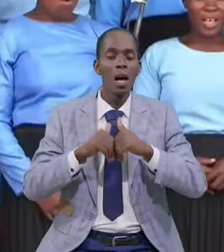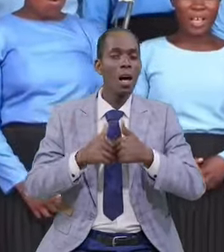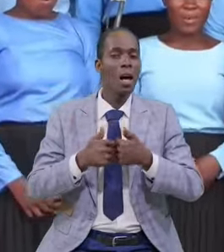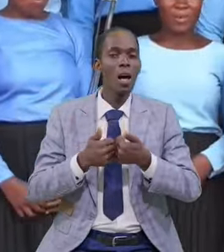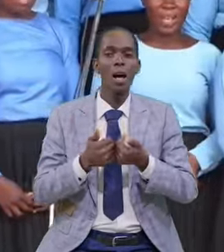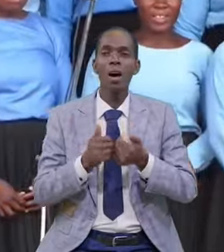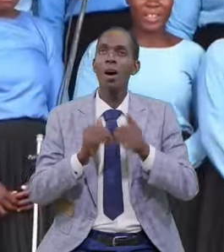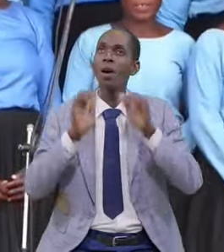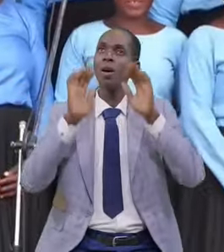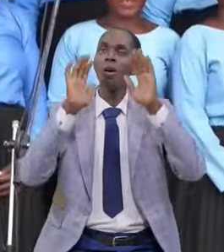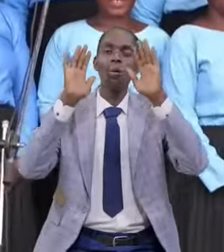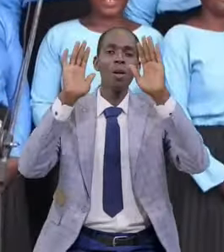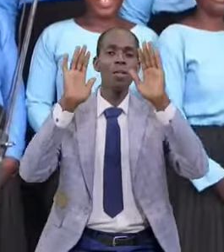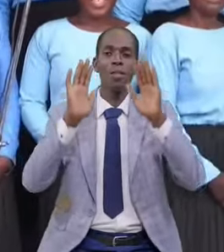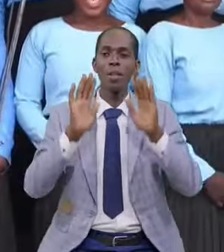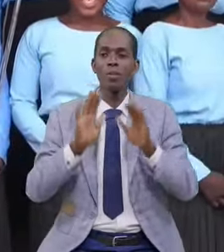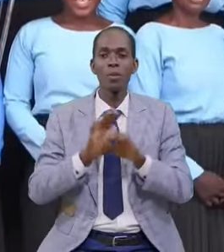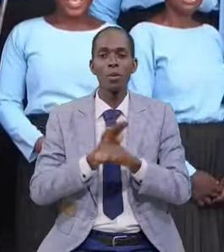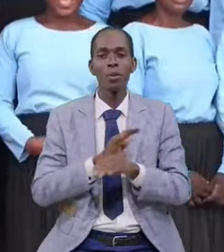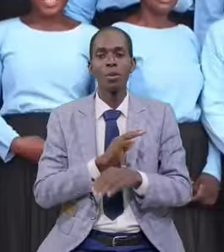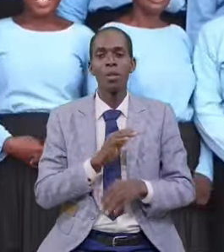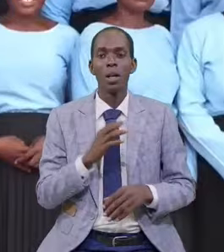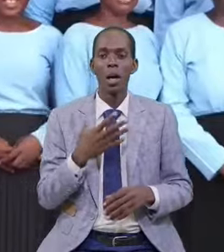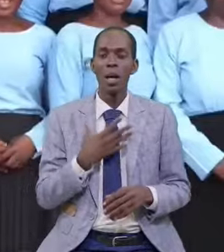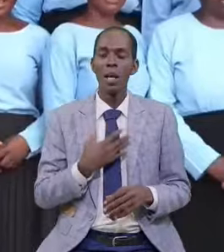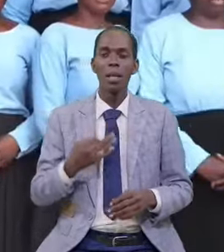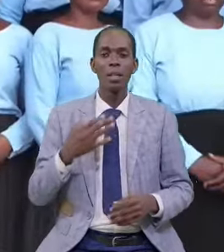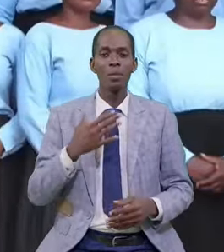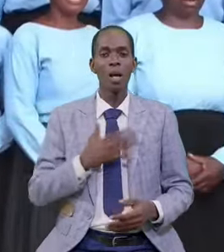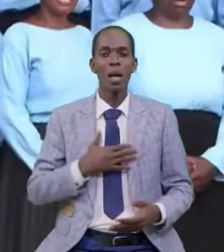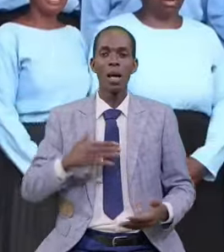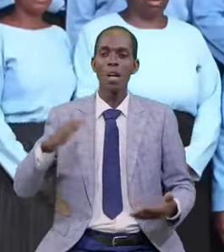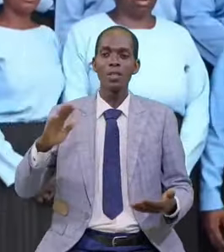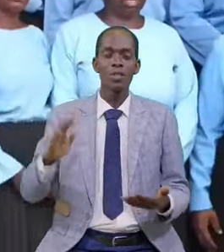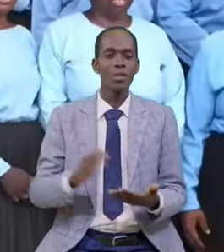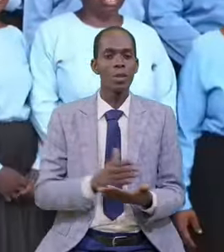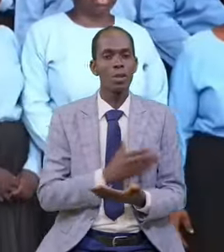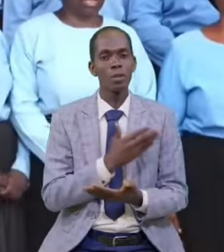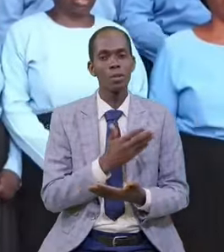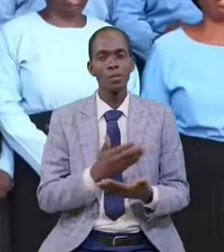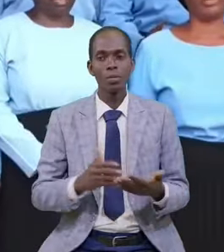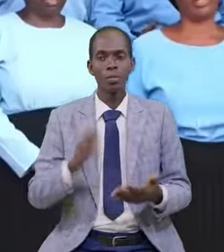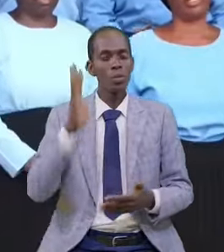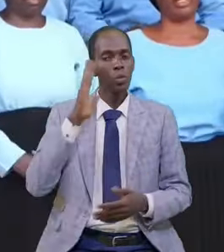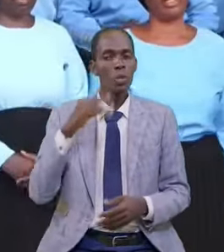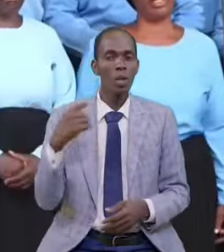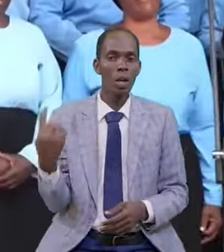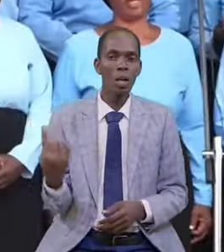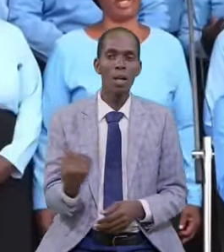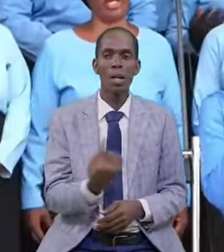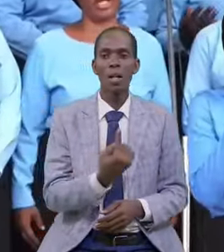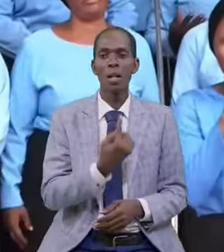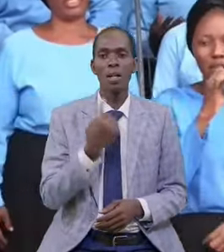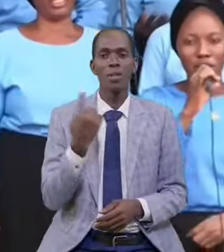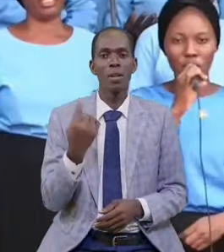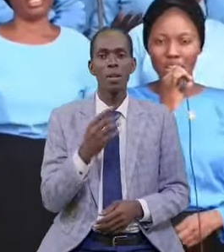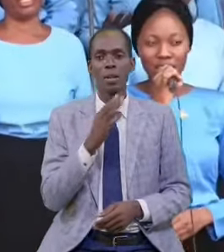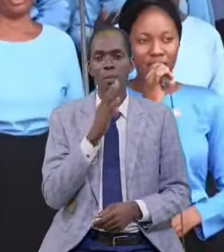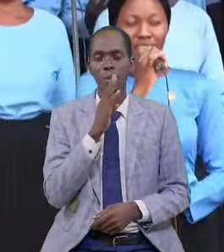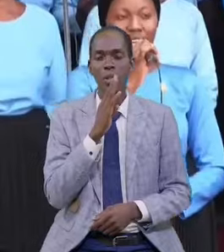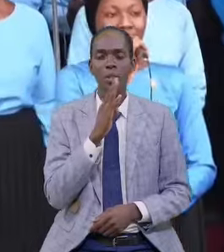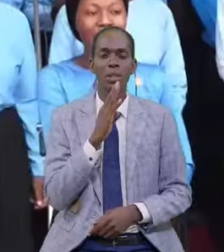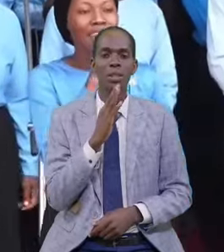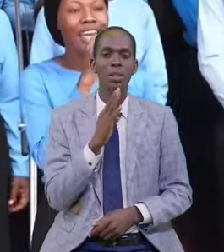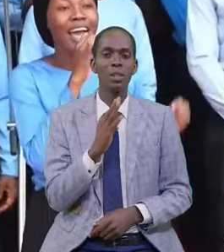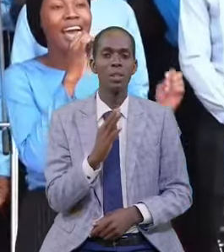how wonderful and my S shall never be